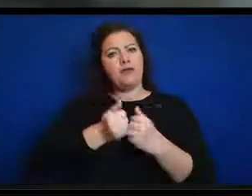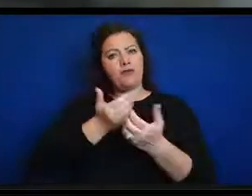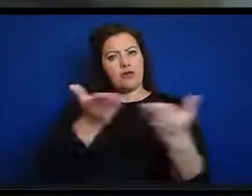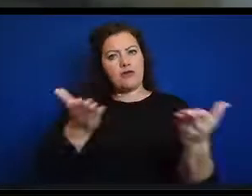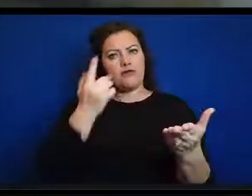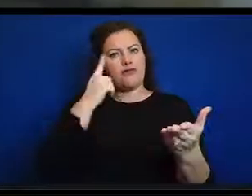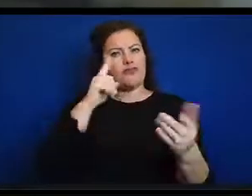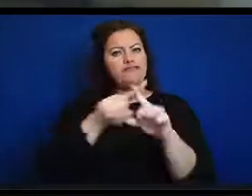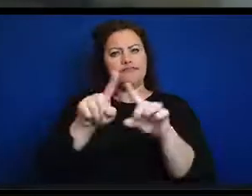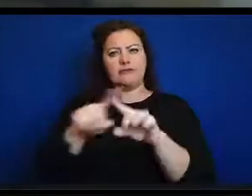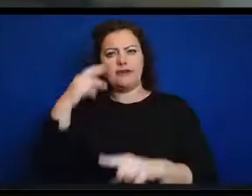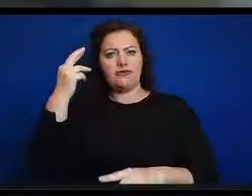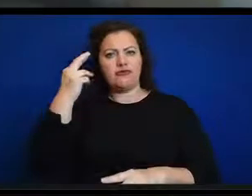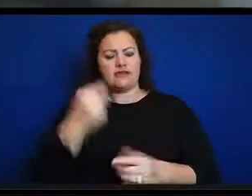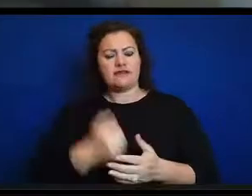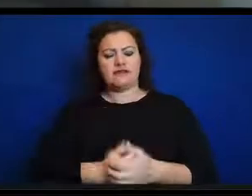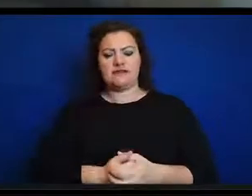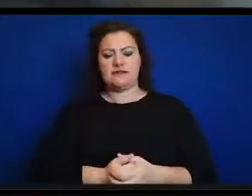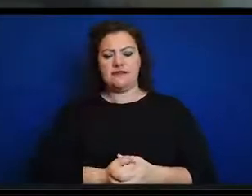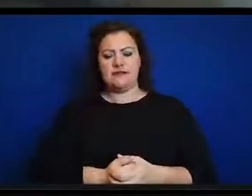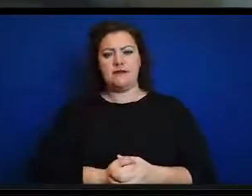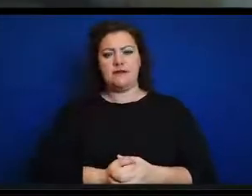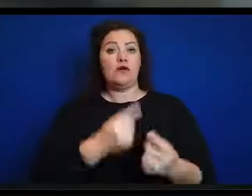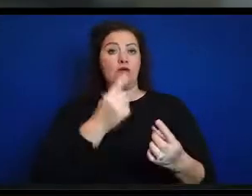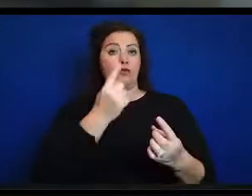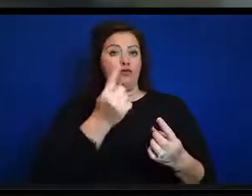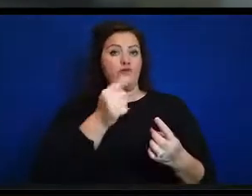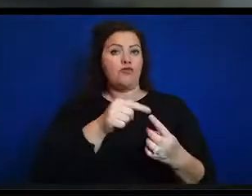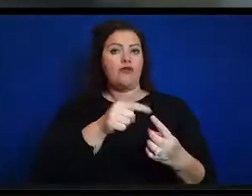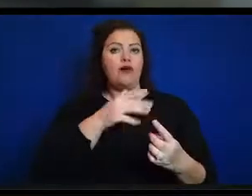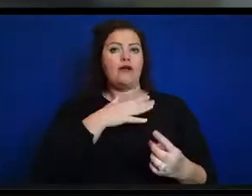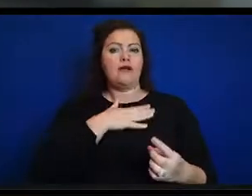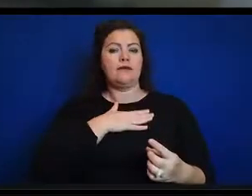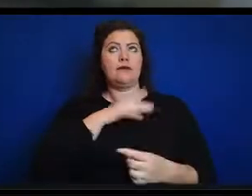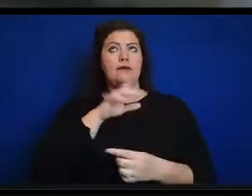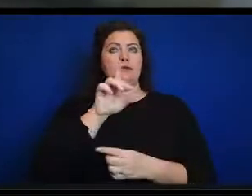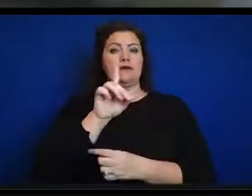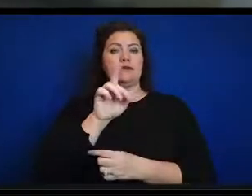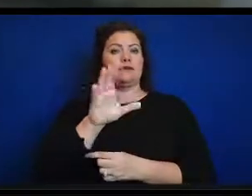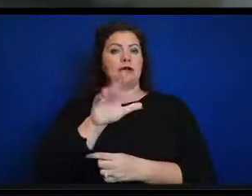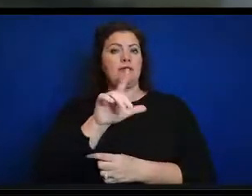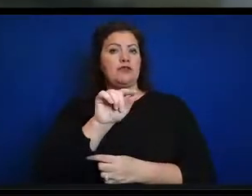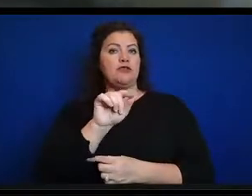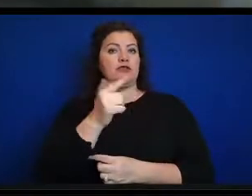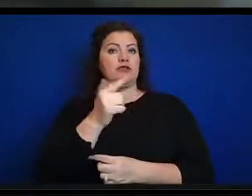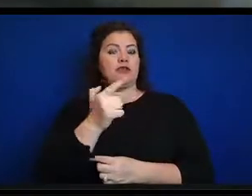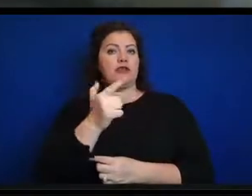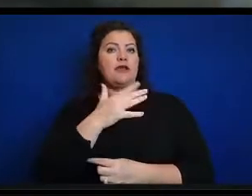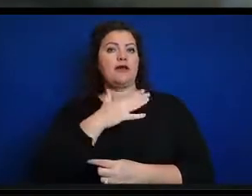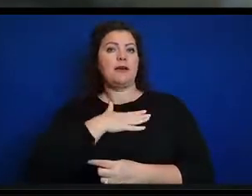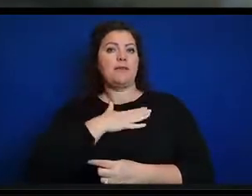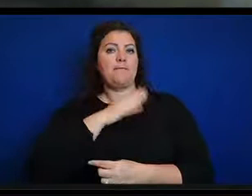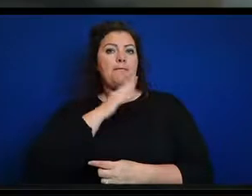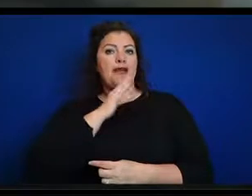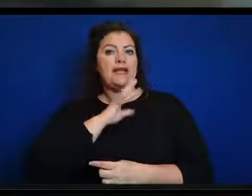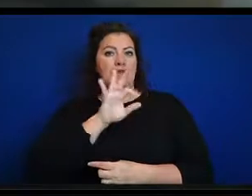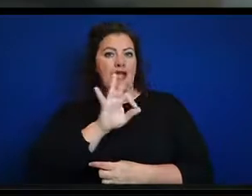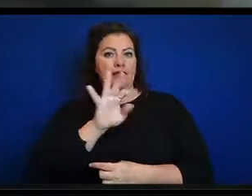of reasons, one of which I lost in December of 21, my 94-year-old